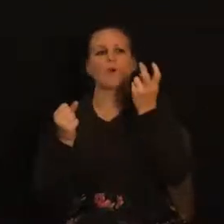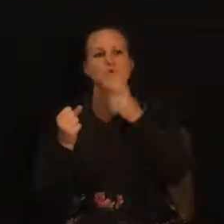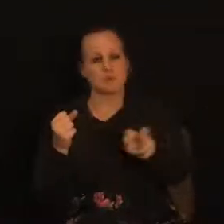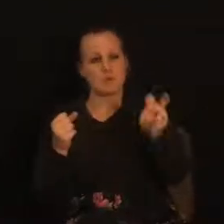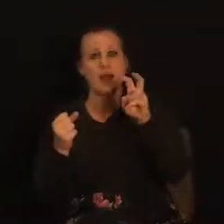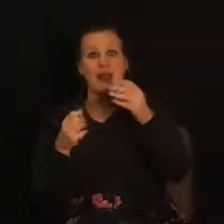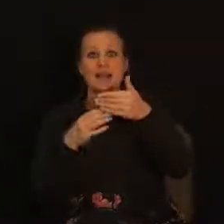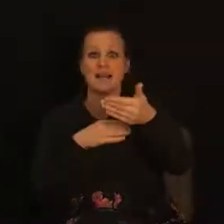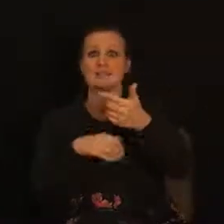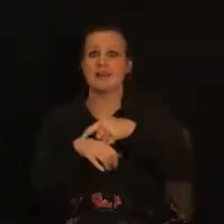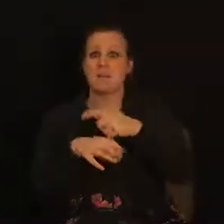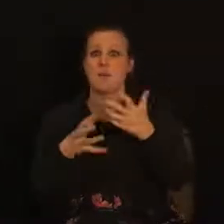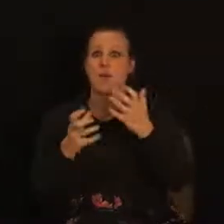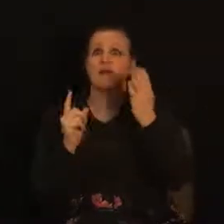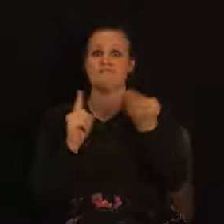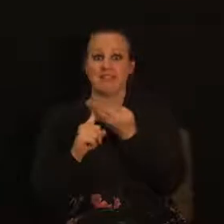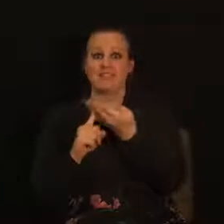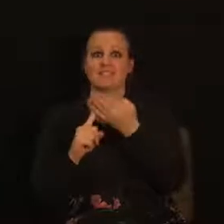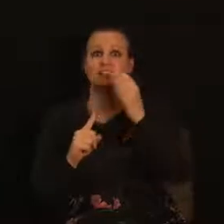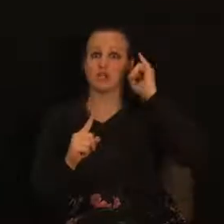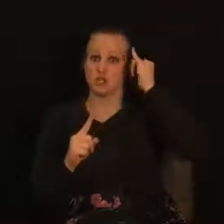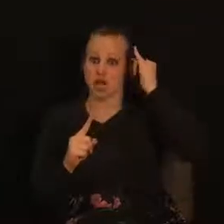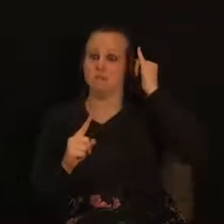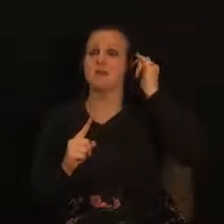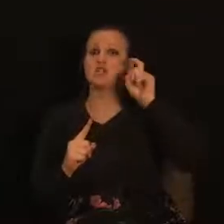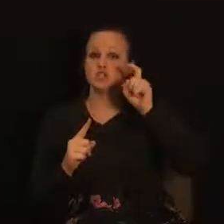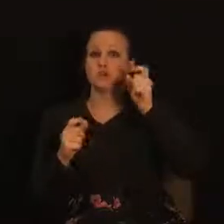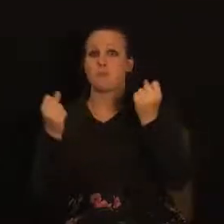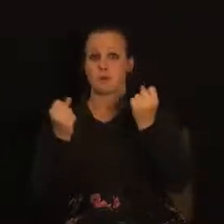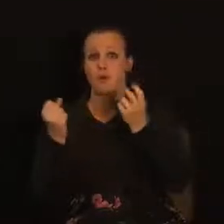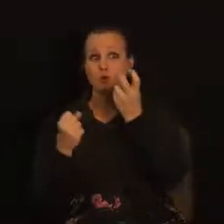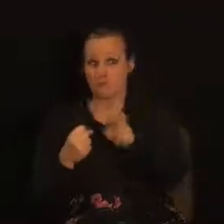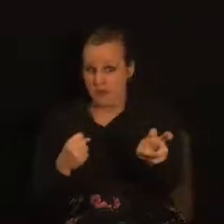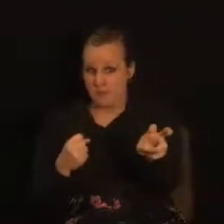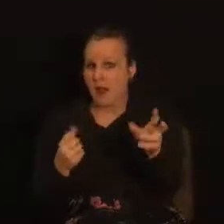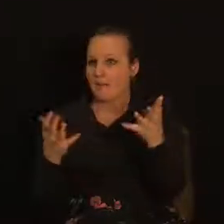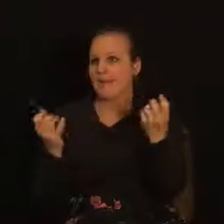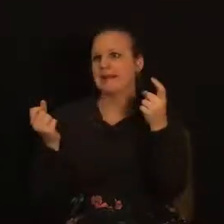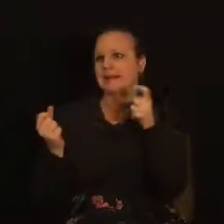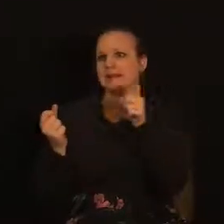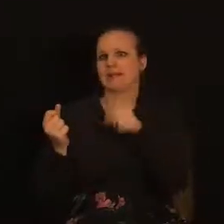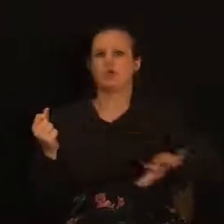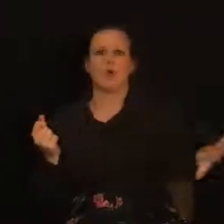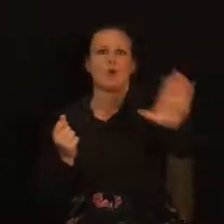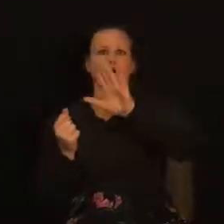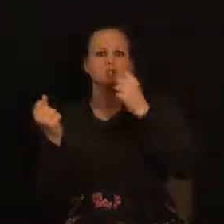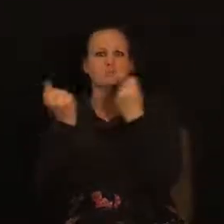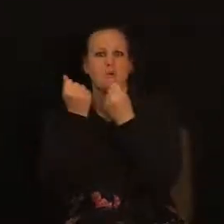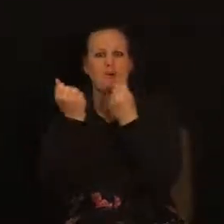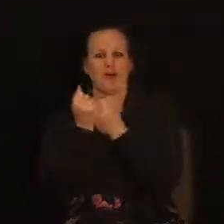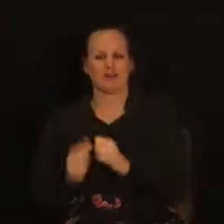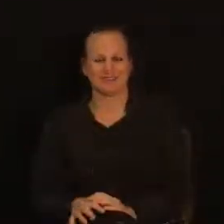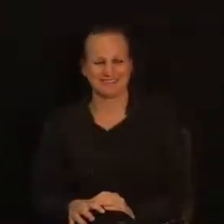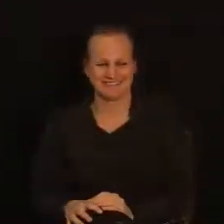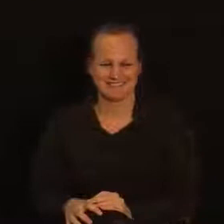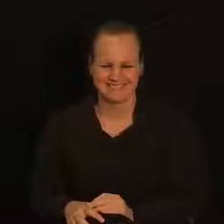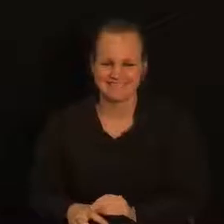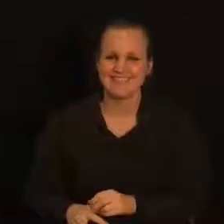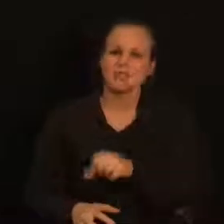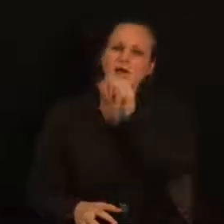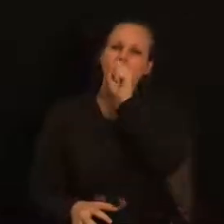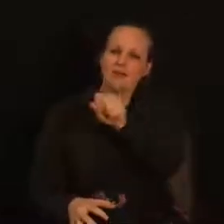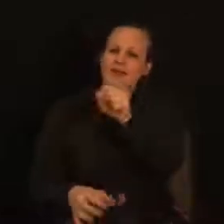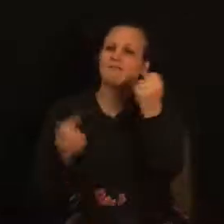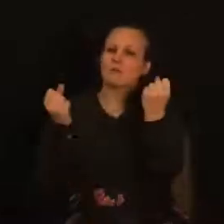that we should go on a road trip, I might need some reinforcement. So I love taking road trips. Some of my family are